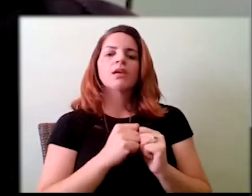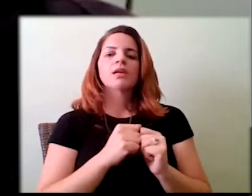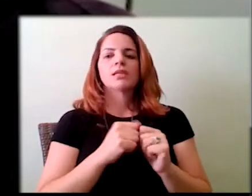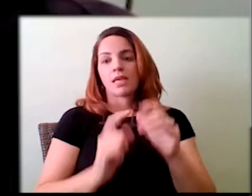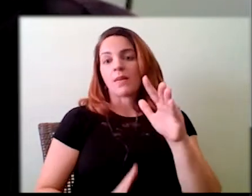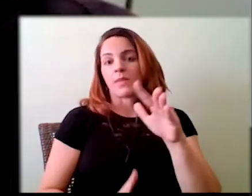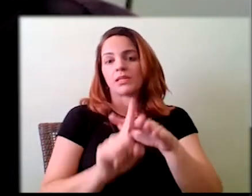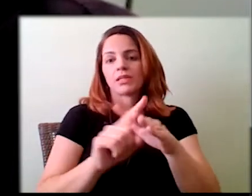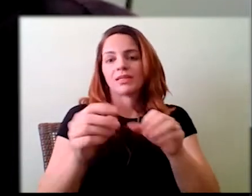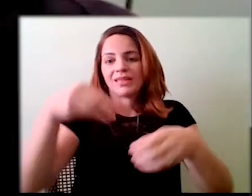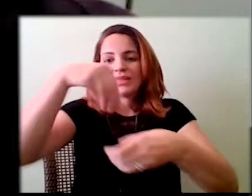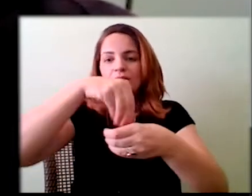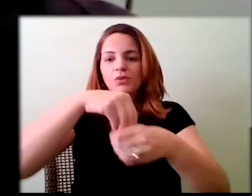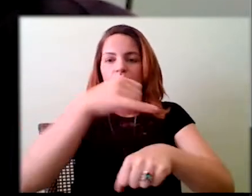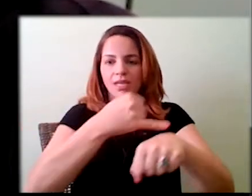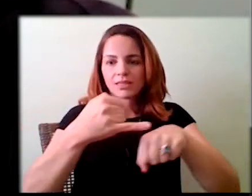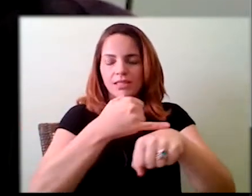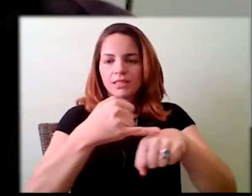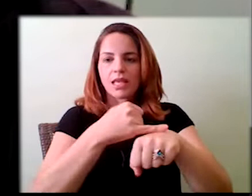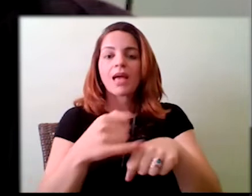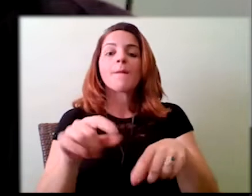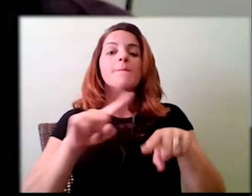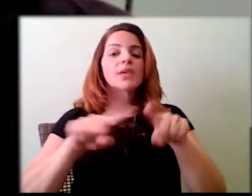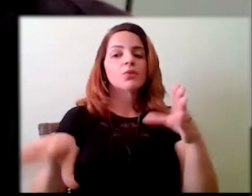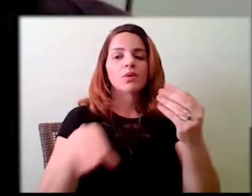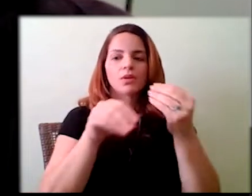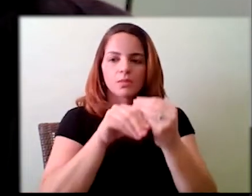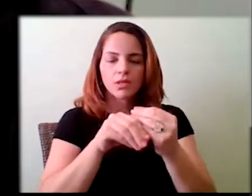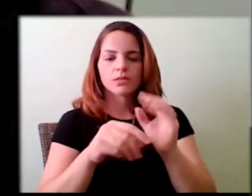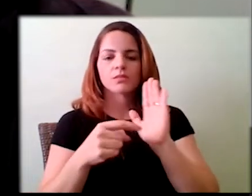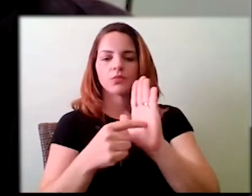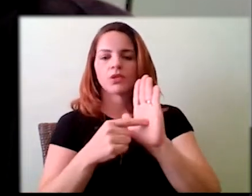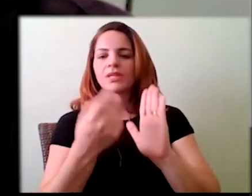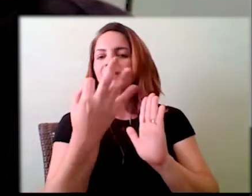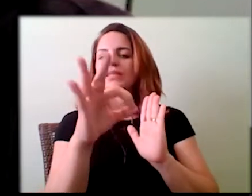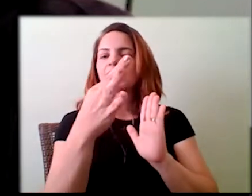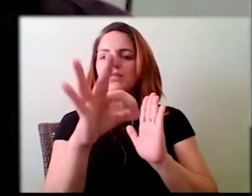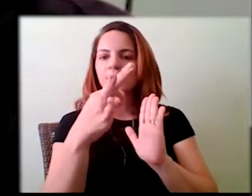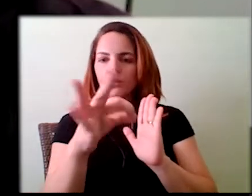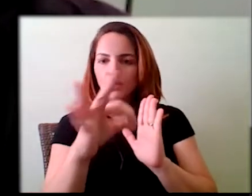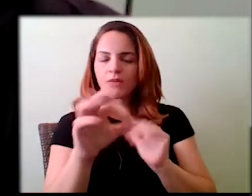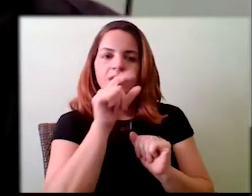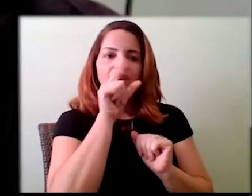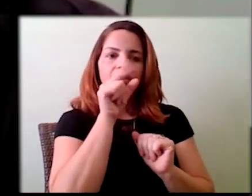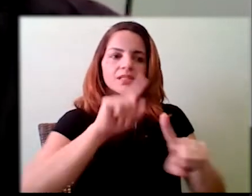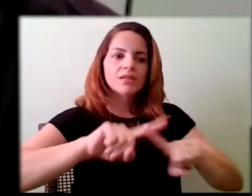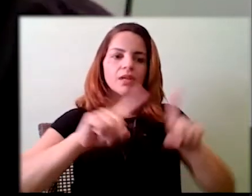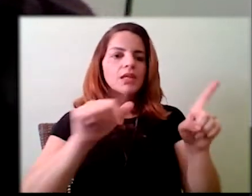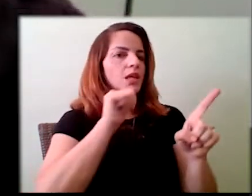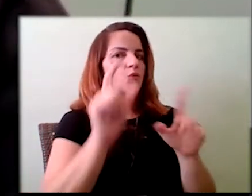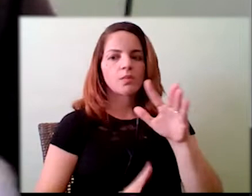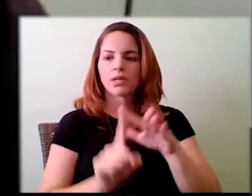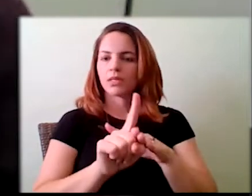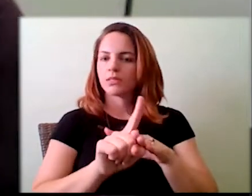sorted by habitat to facilitate identification, and extra illustrations are provided for birds in similar